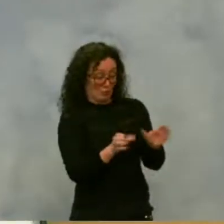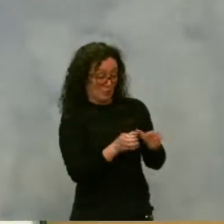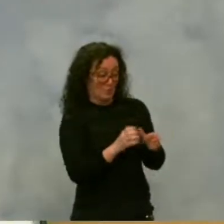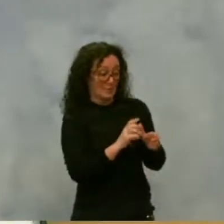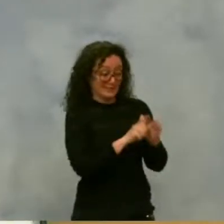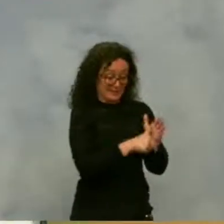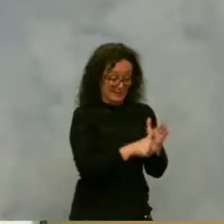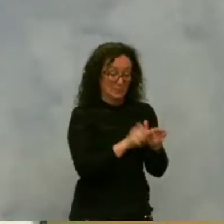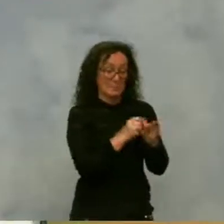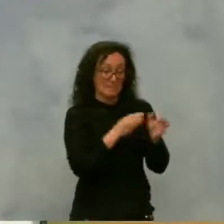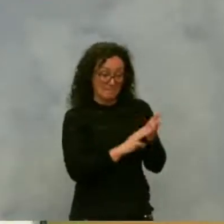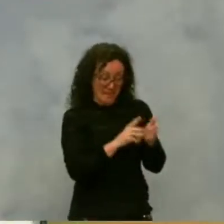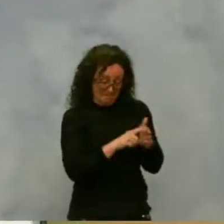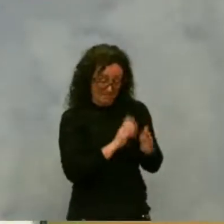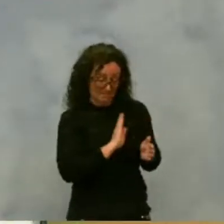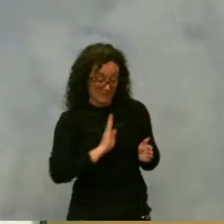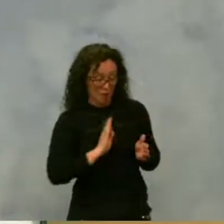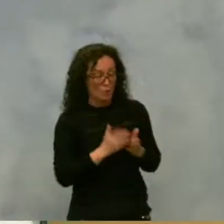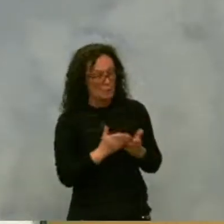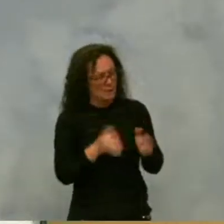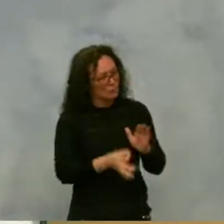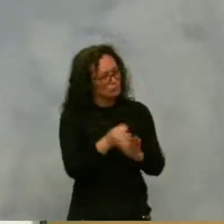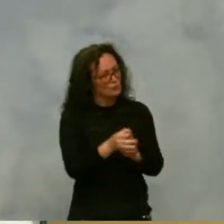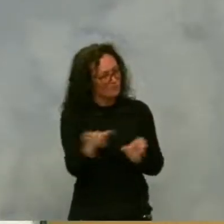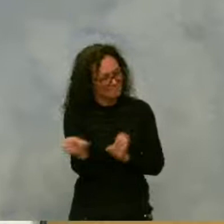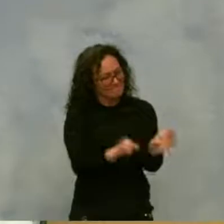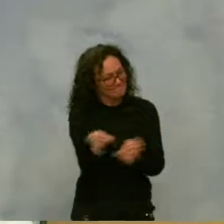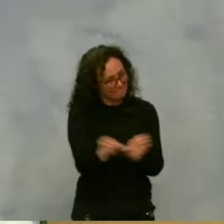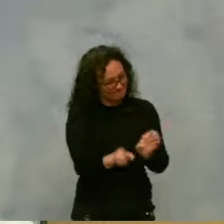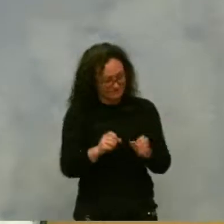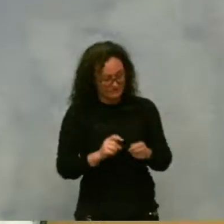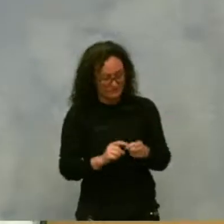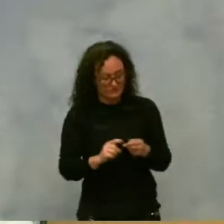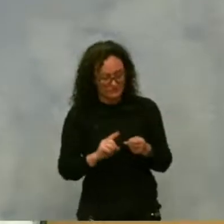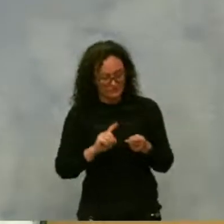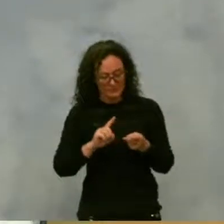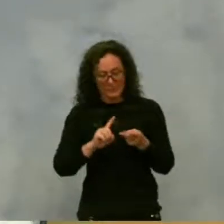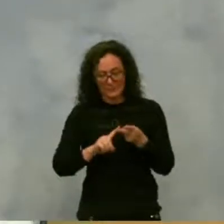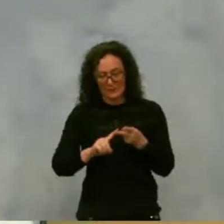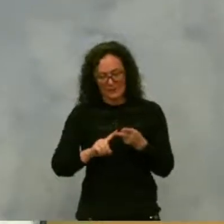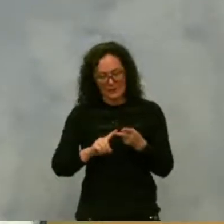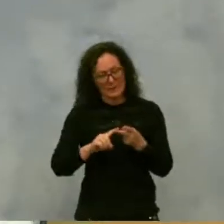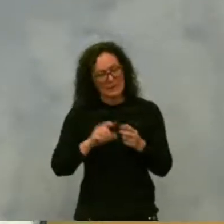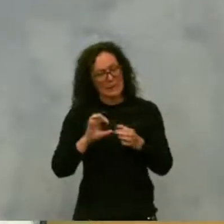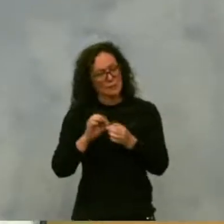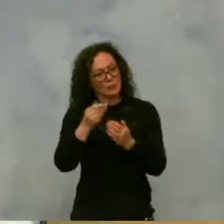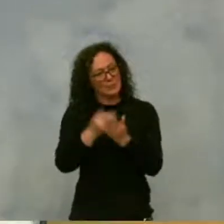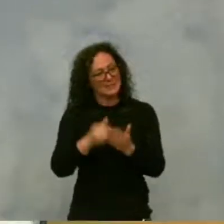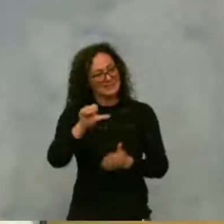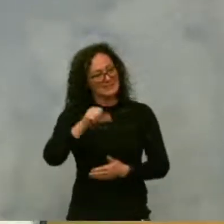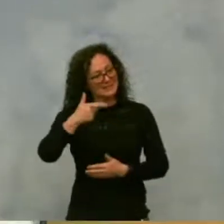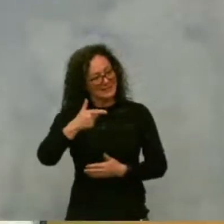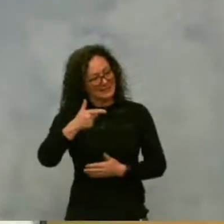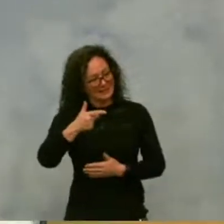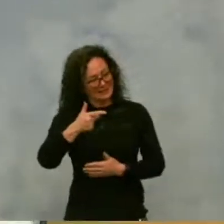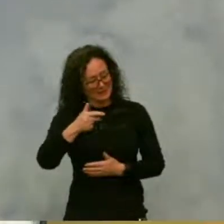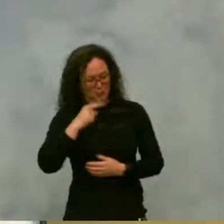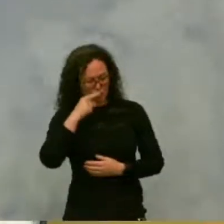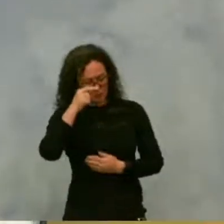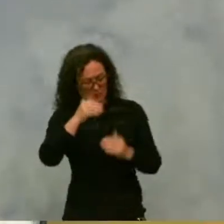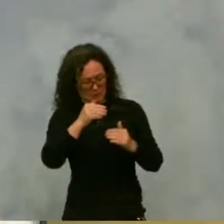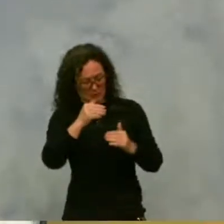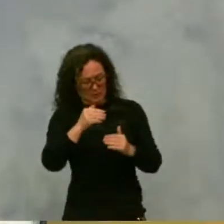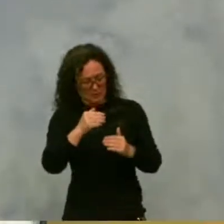plans for that. My second one was in relation to page 68, where you do the split of